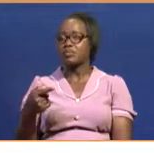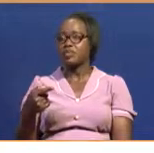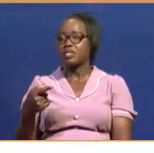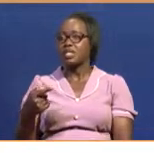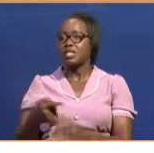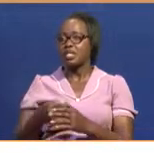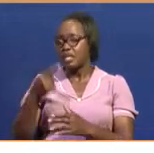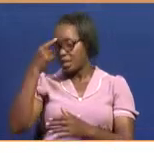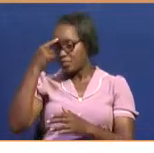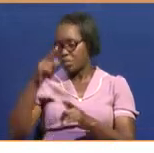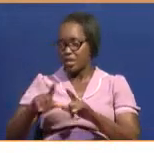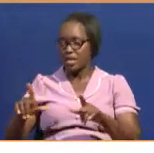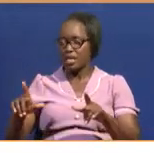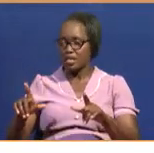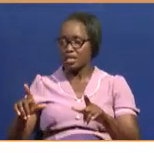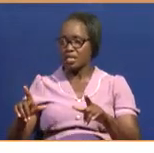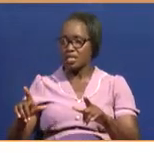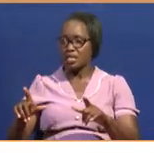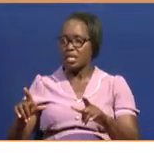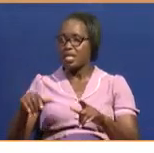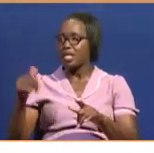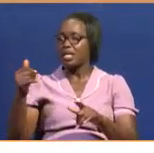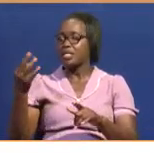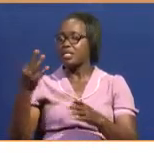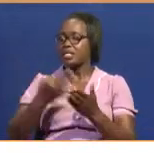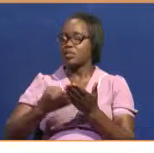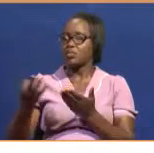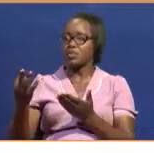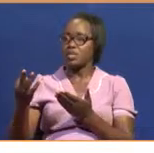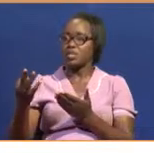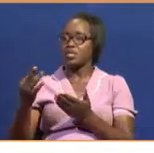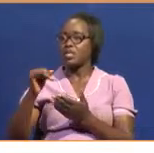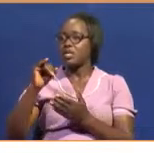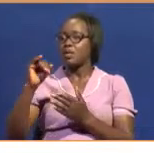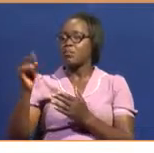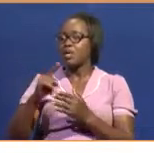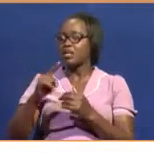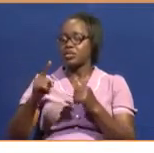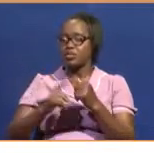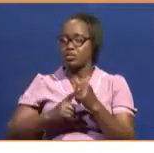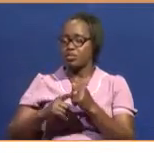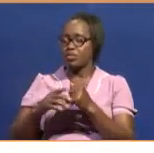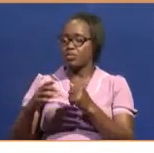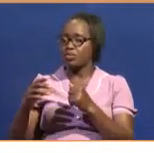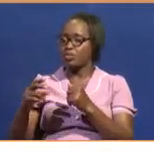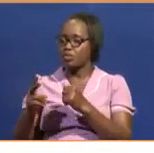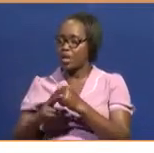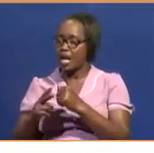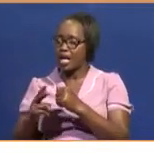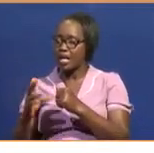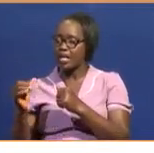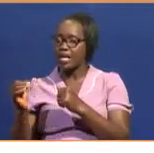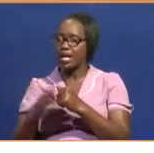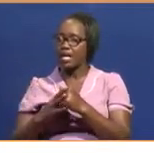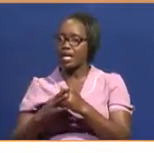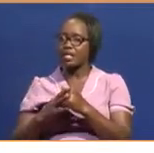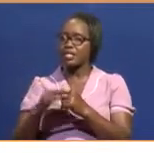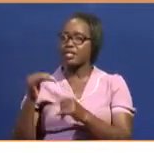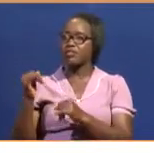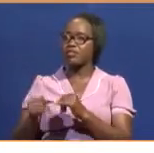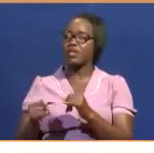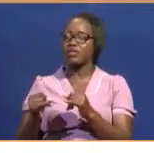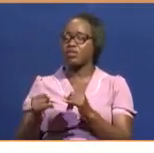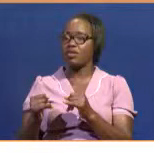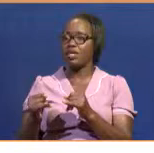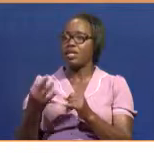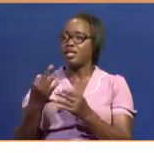at Parklands, the 2 J30s. We have another 3 weeks in June, July, August. And we have the final 3 weeks, like now what we're